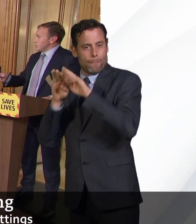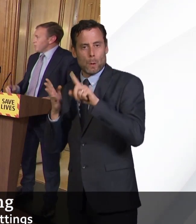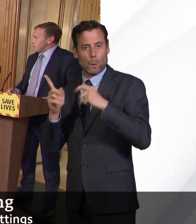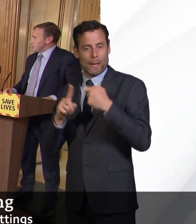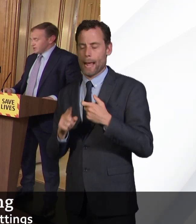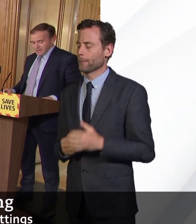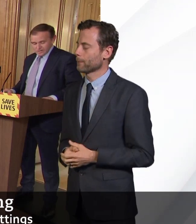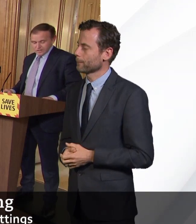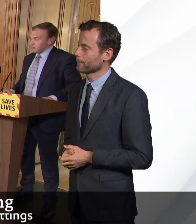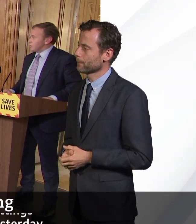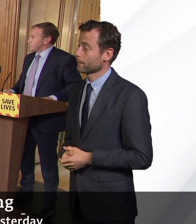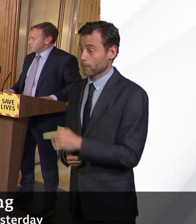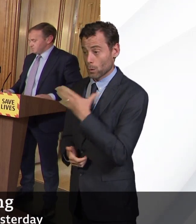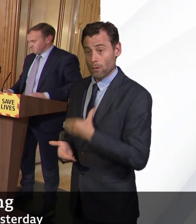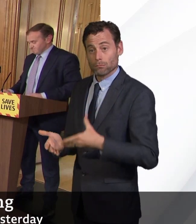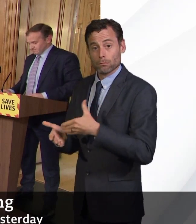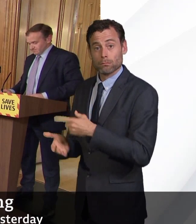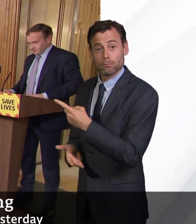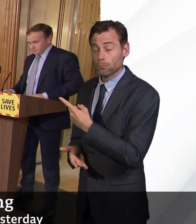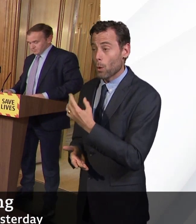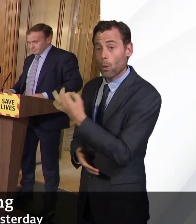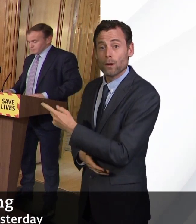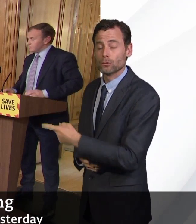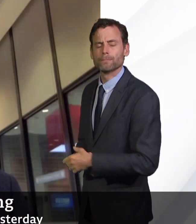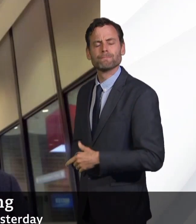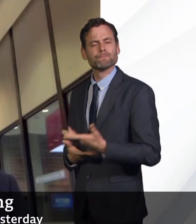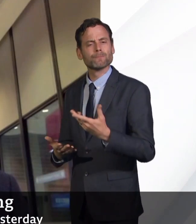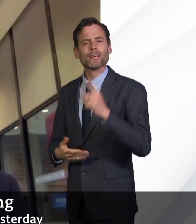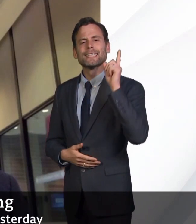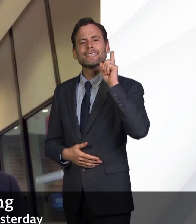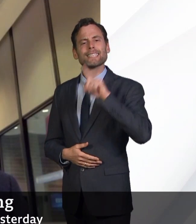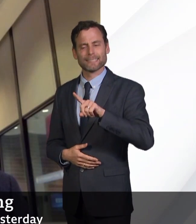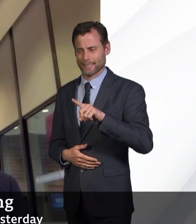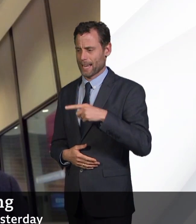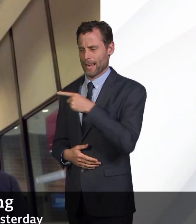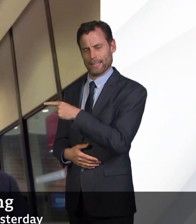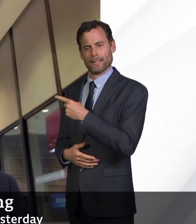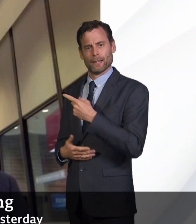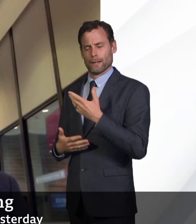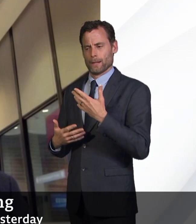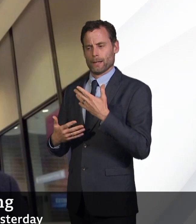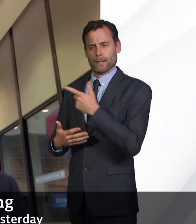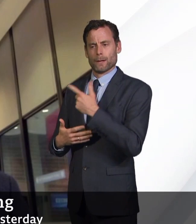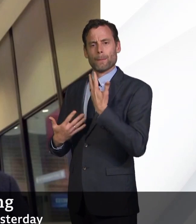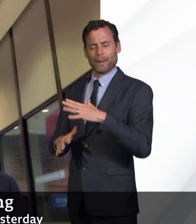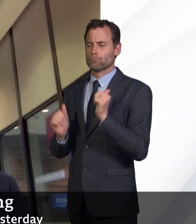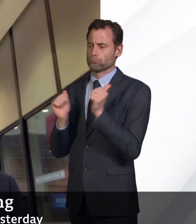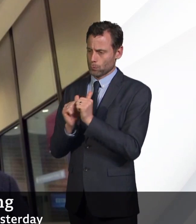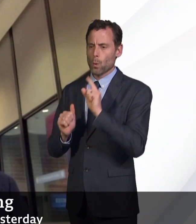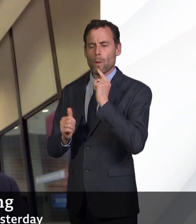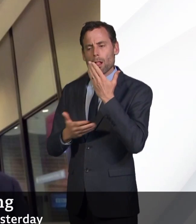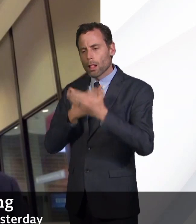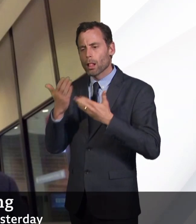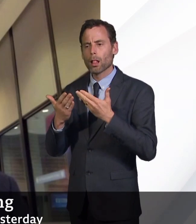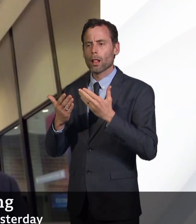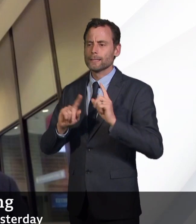Did you want to come back on? Just yesterday's briefing, we were promised more data on how the R rate varies across the